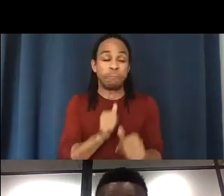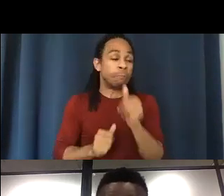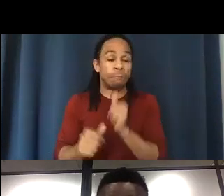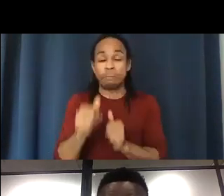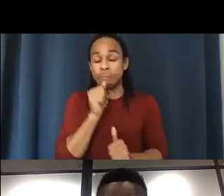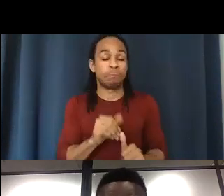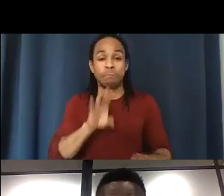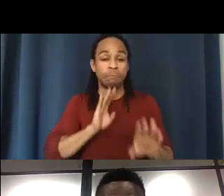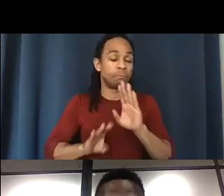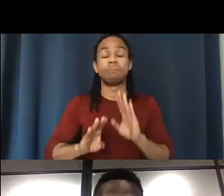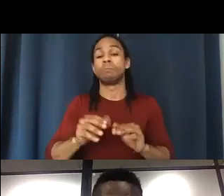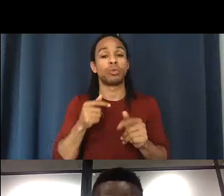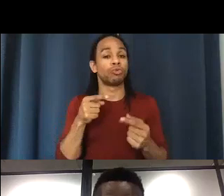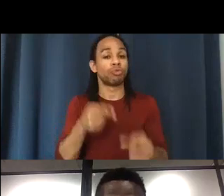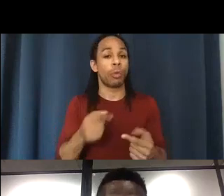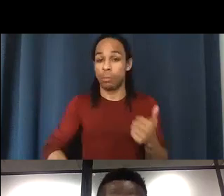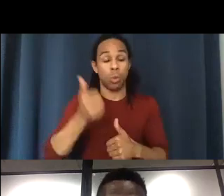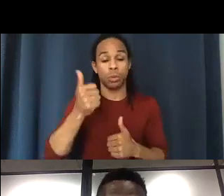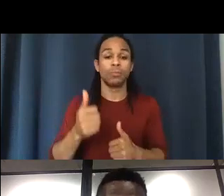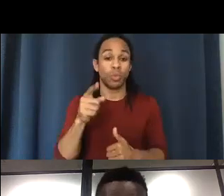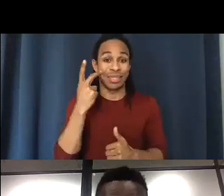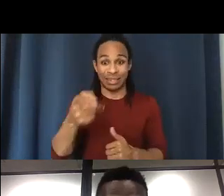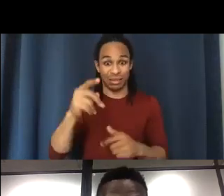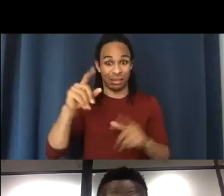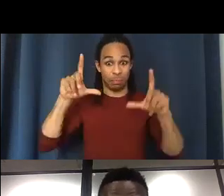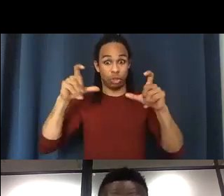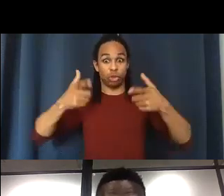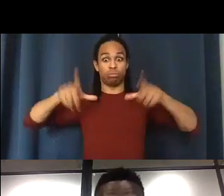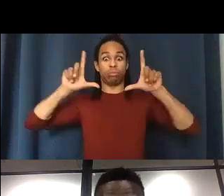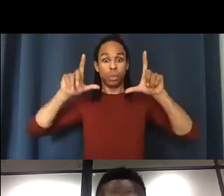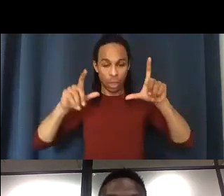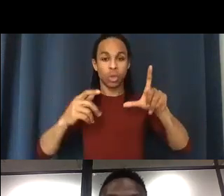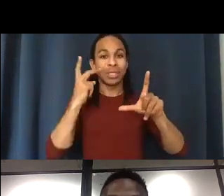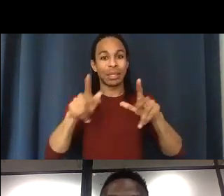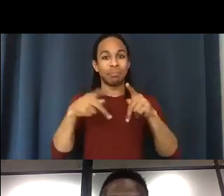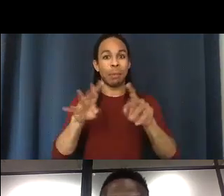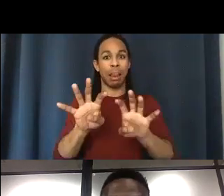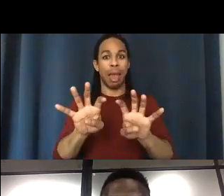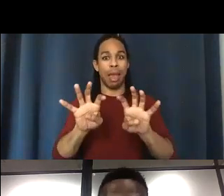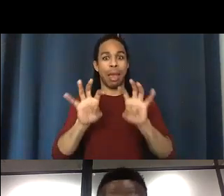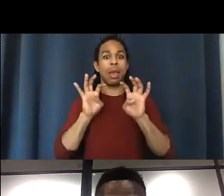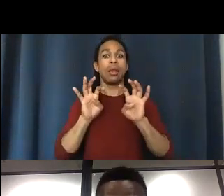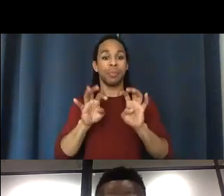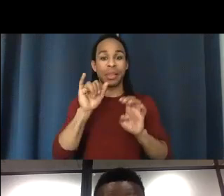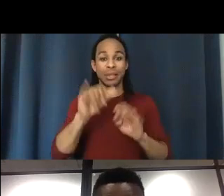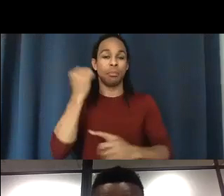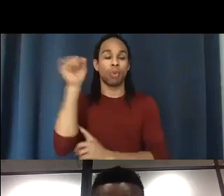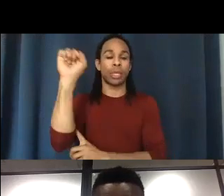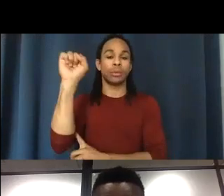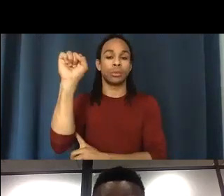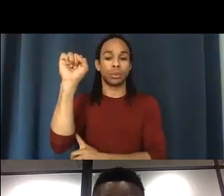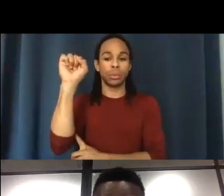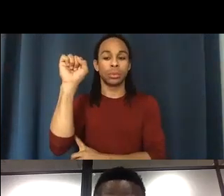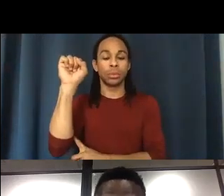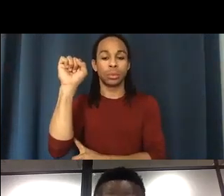in the photo is a protest just before the lockdown in South Africa, where residents of informal settlements